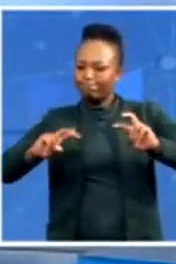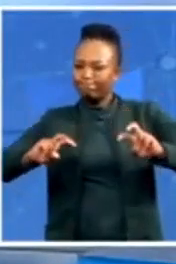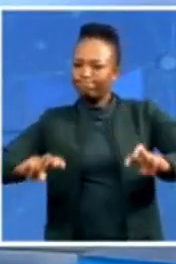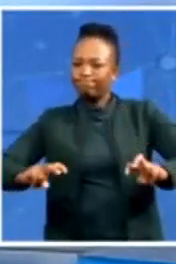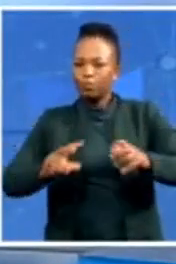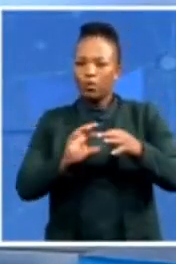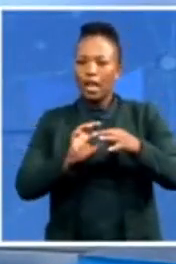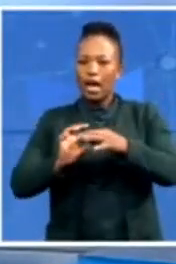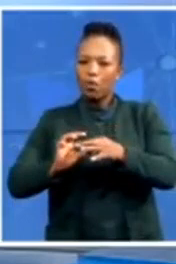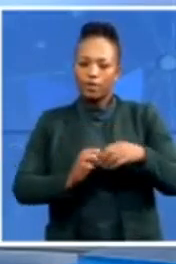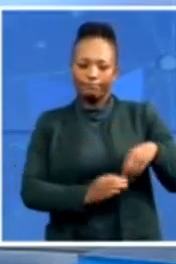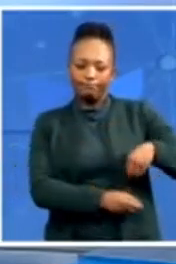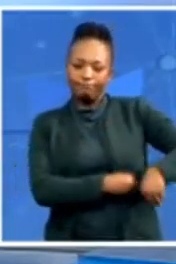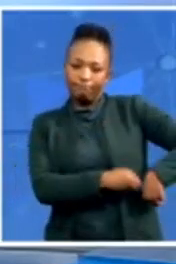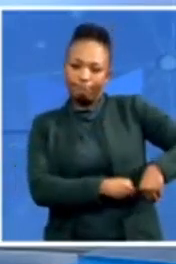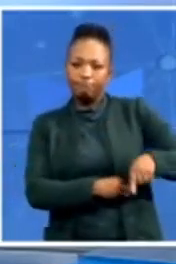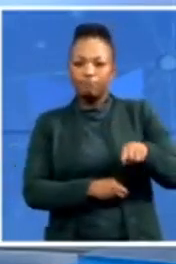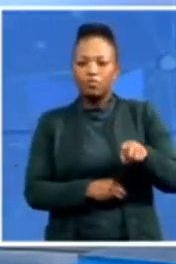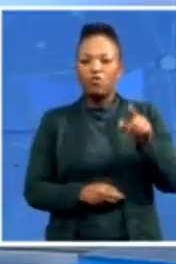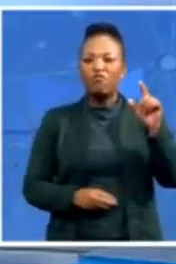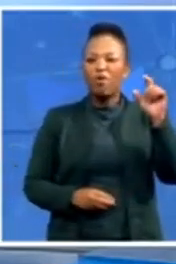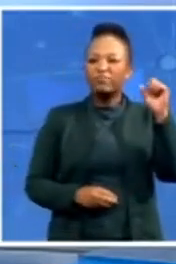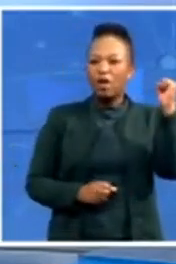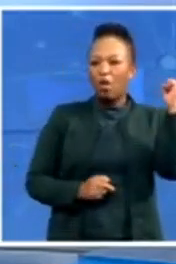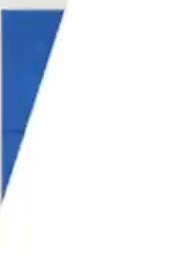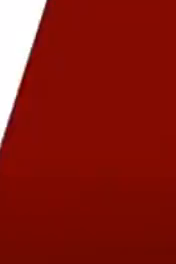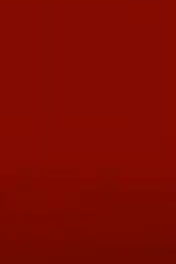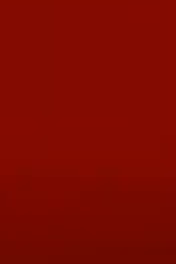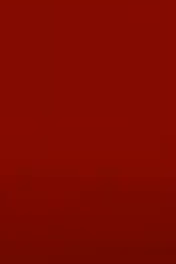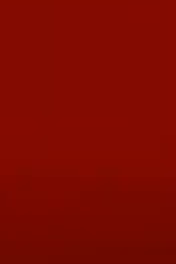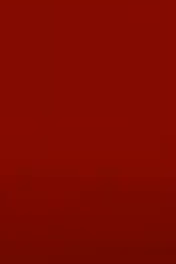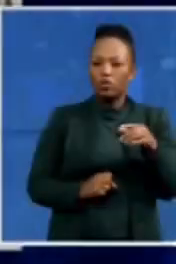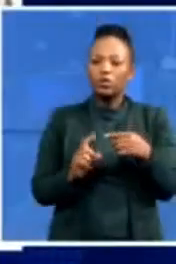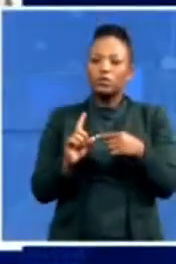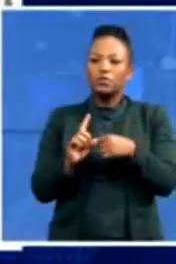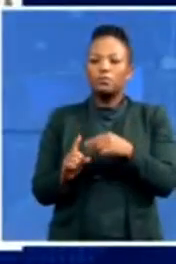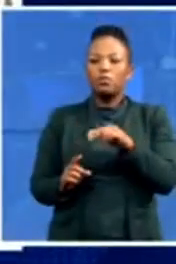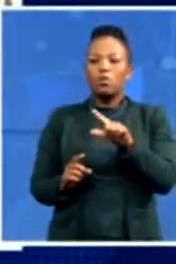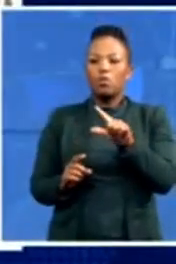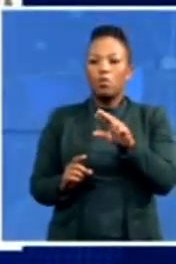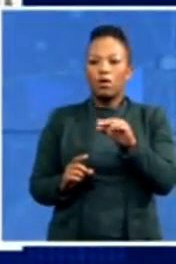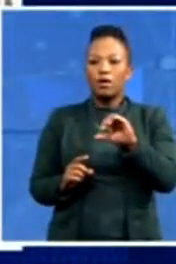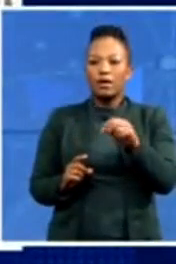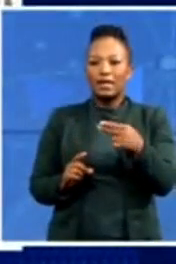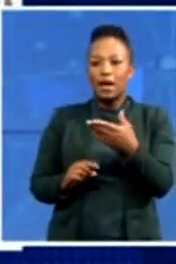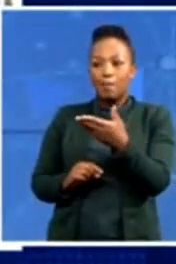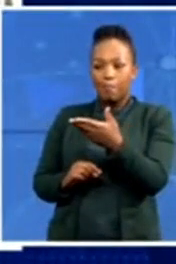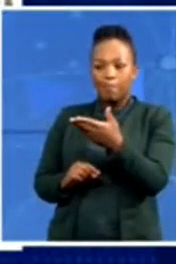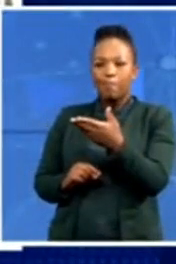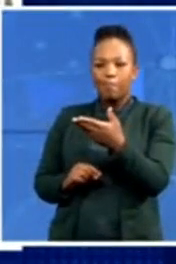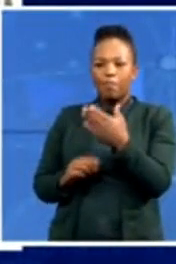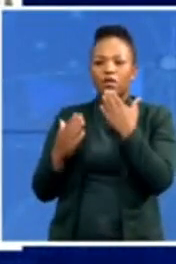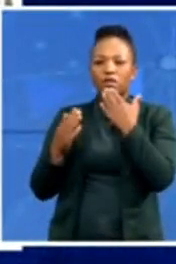Commission. Our reporter Ulrich Hendriks is at the scene and joins us live. Ulrich, a very good morning to you. Thank you so much for joining us. What's happening right now?